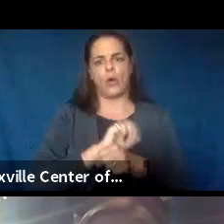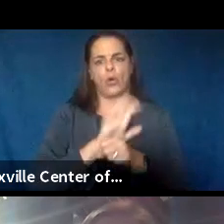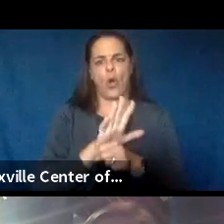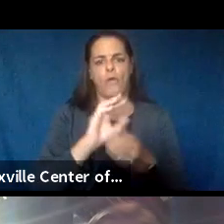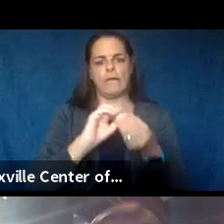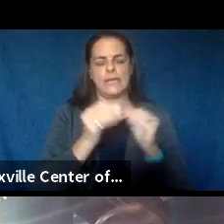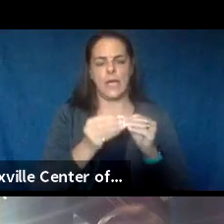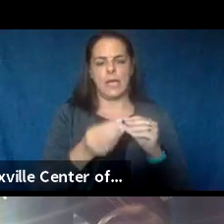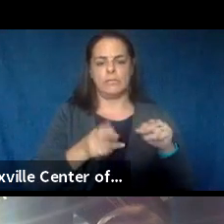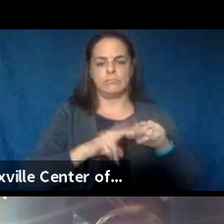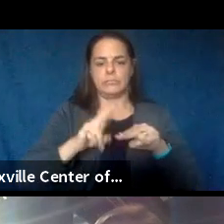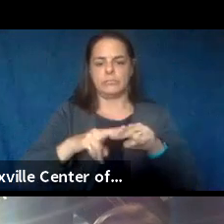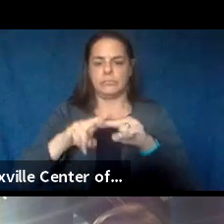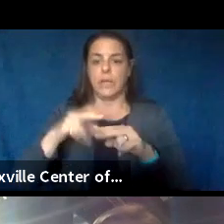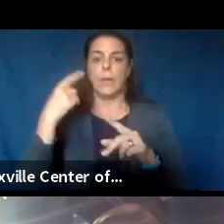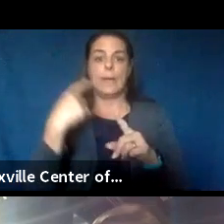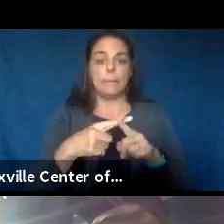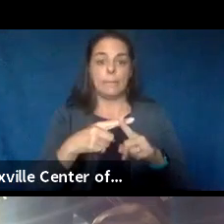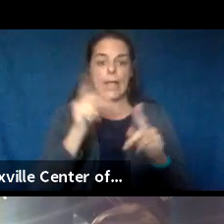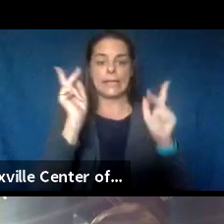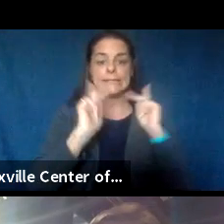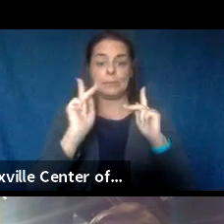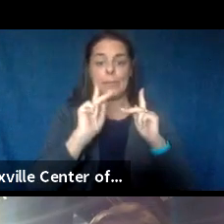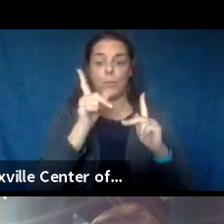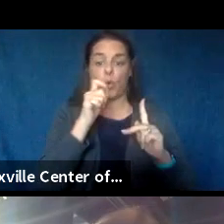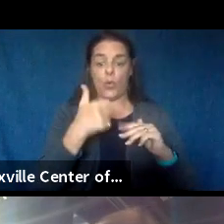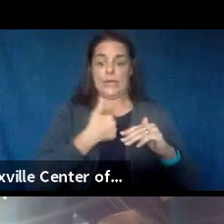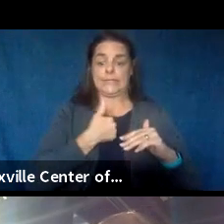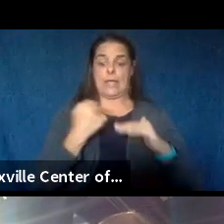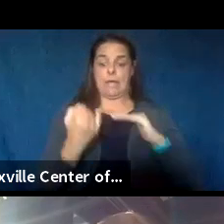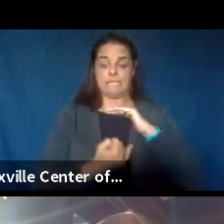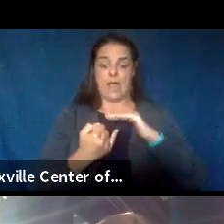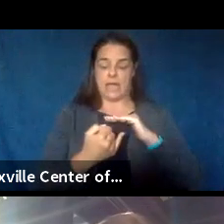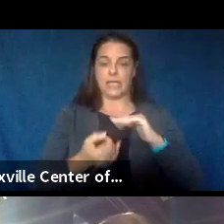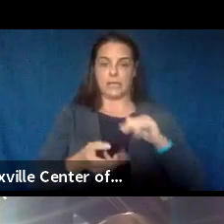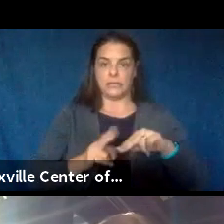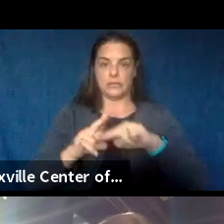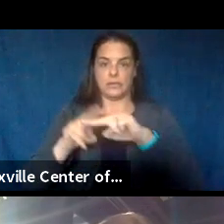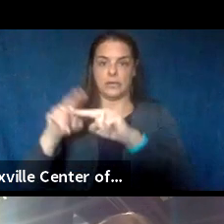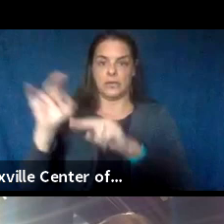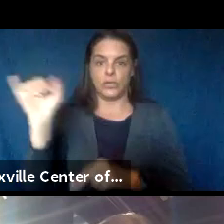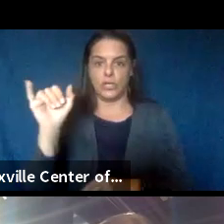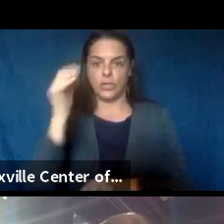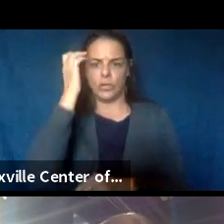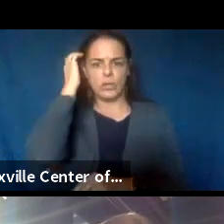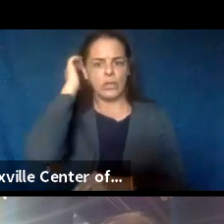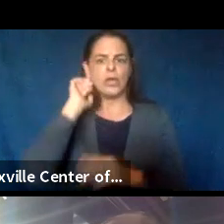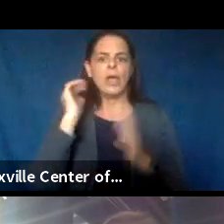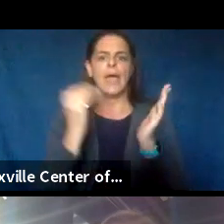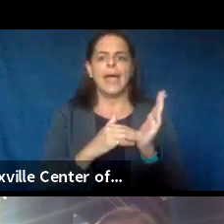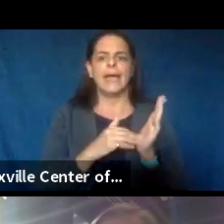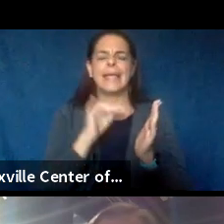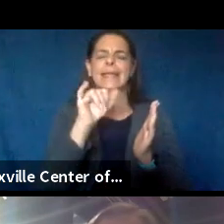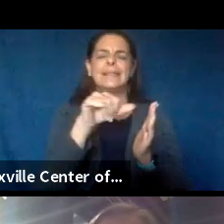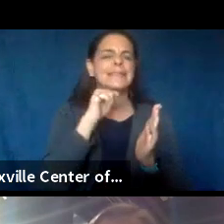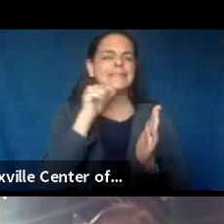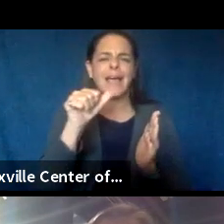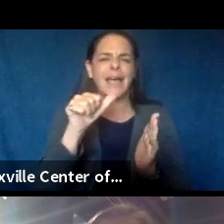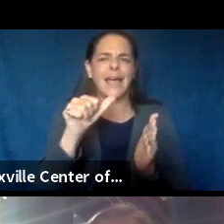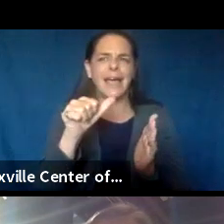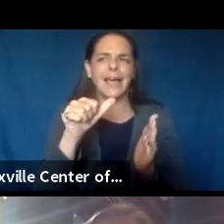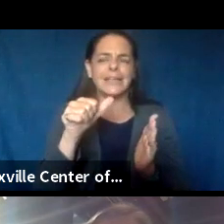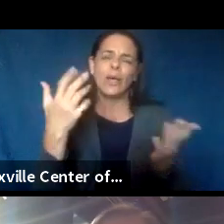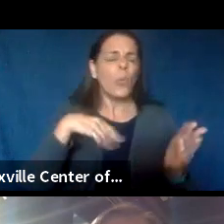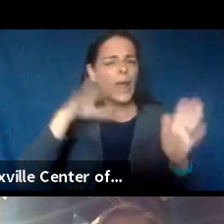have been the number of people in self-quarantine and self-isolation. And again, I say this is not really unexpected. You bring all these people